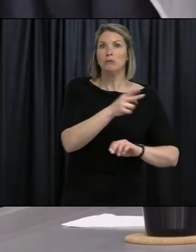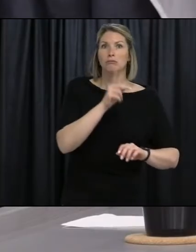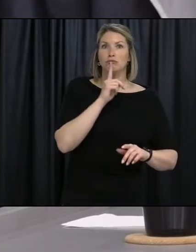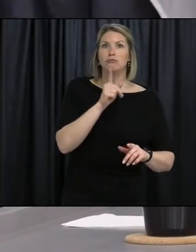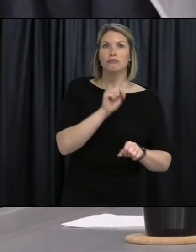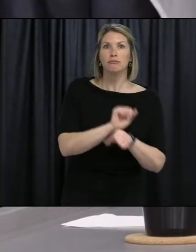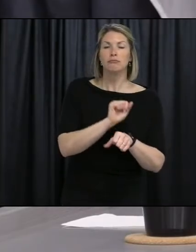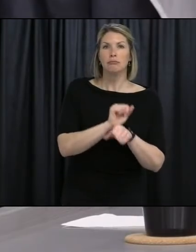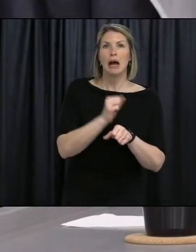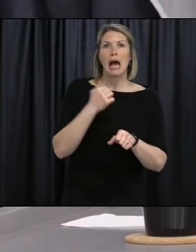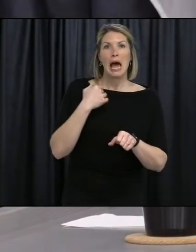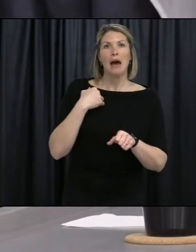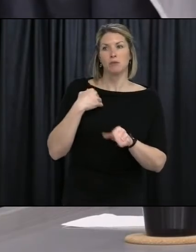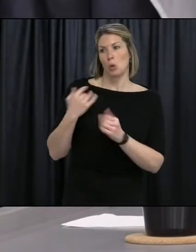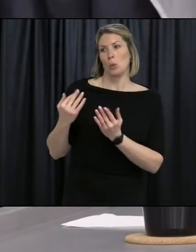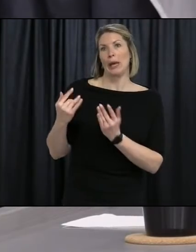lists.